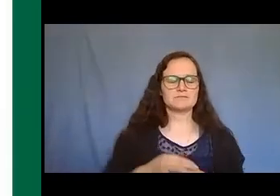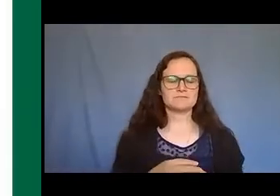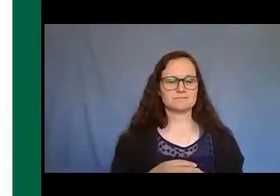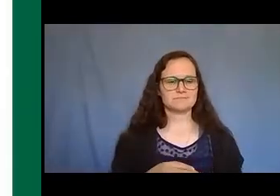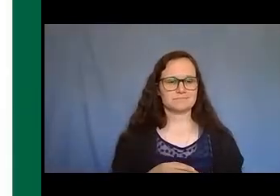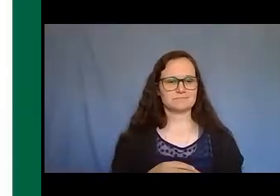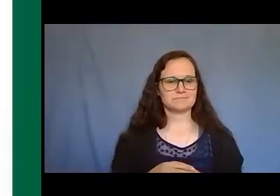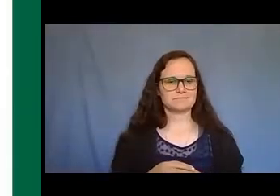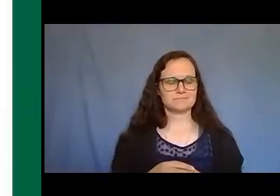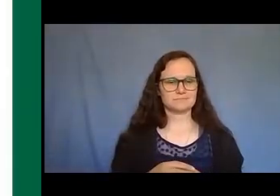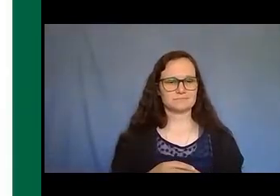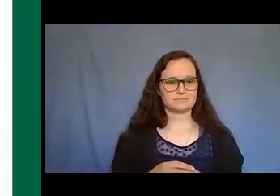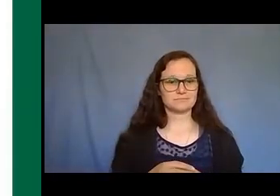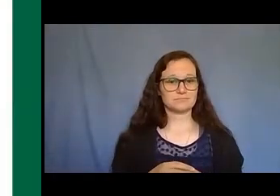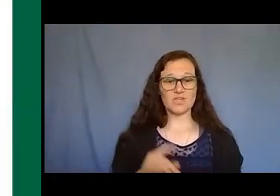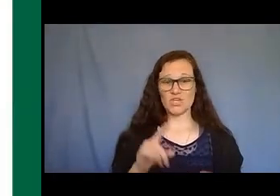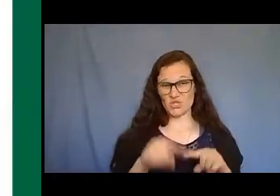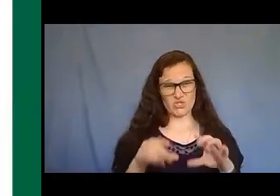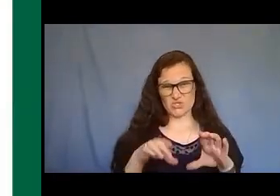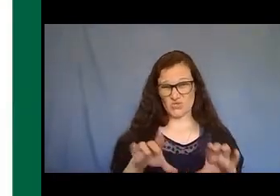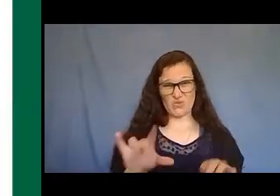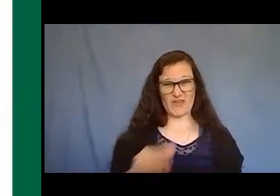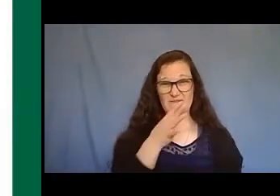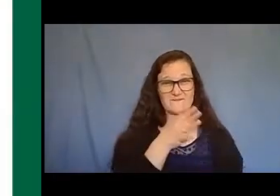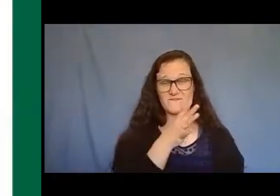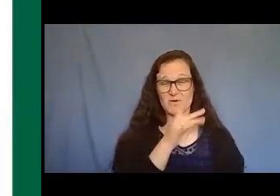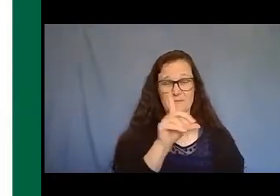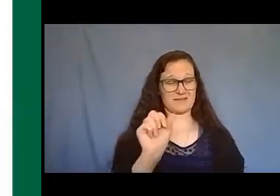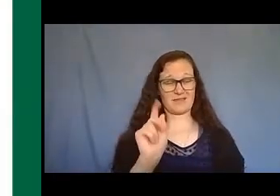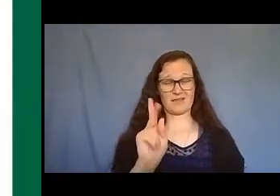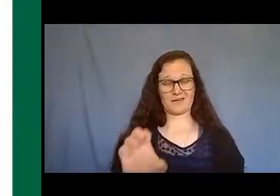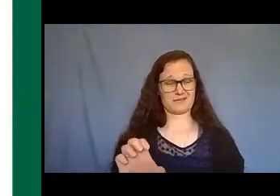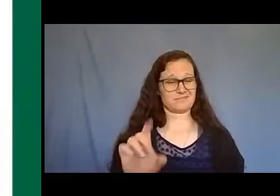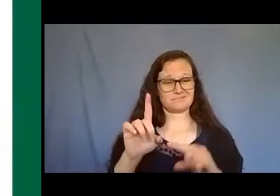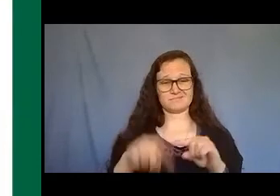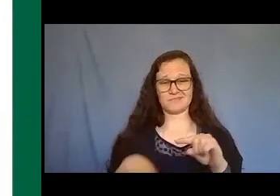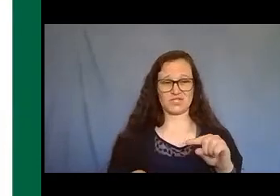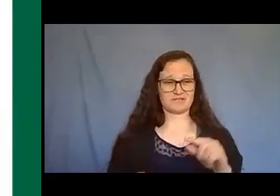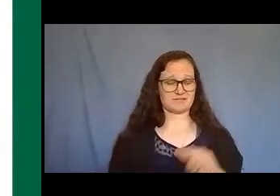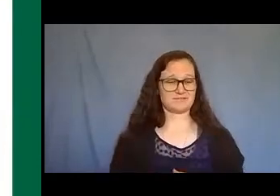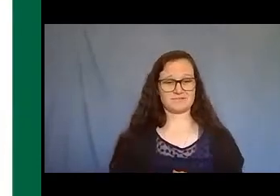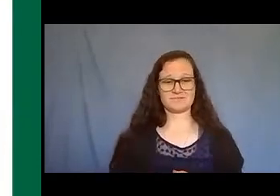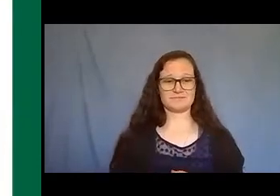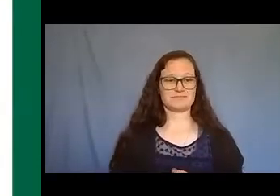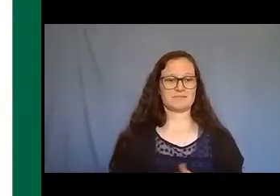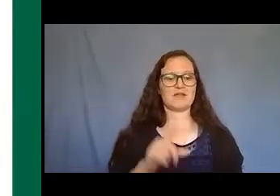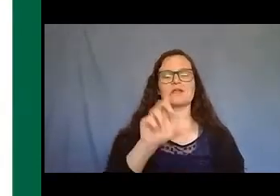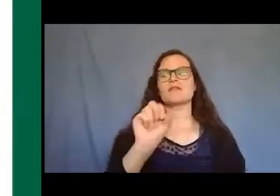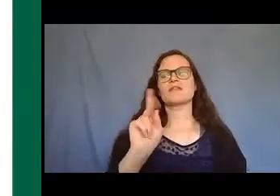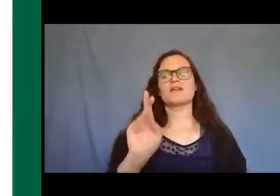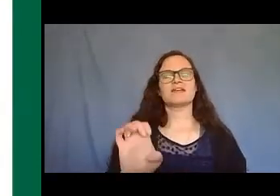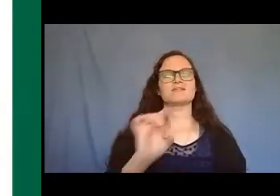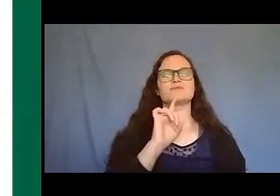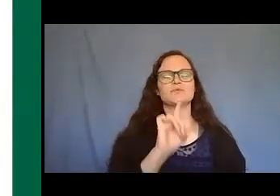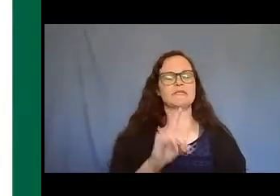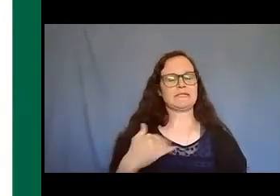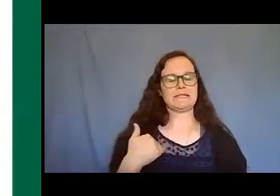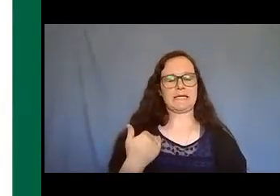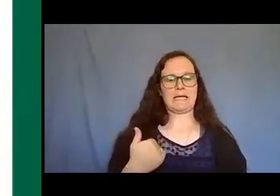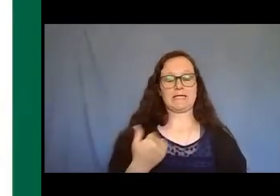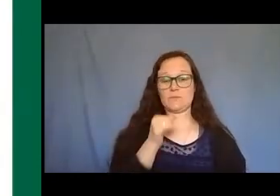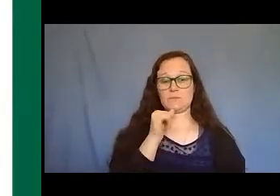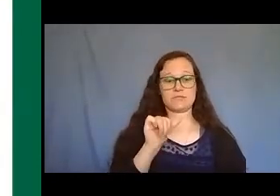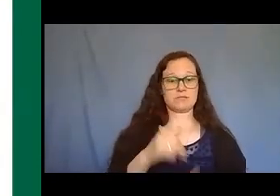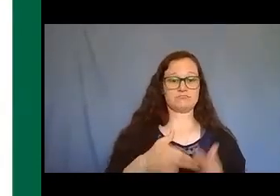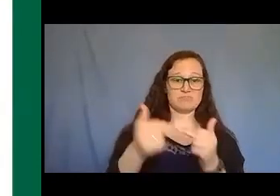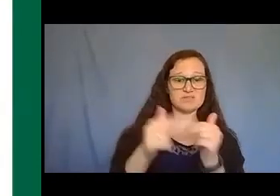weren't unfortunately able to do that in the Farmington Lake core because the lake is too young. It wasn't built until